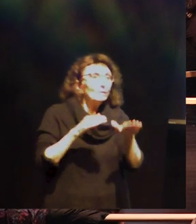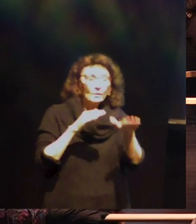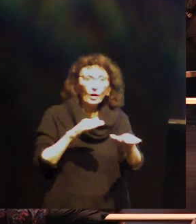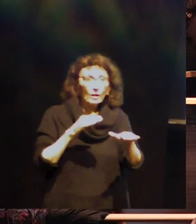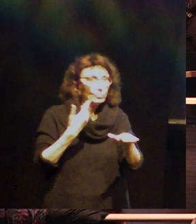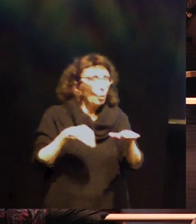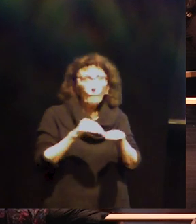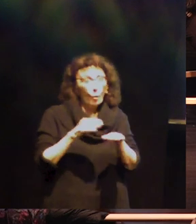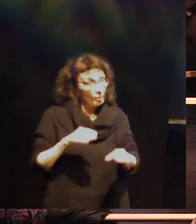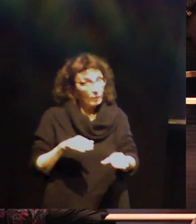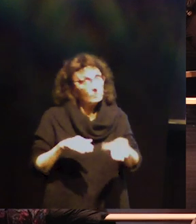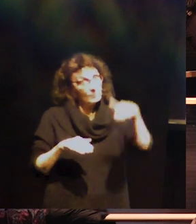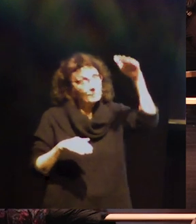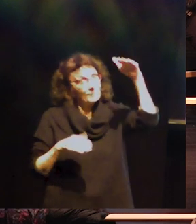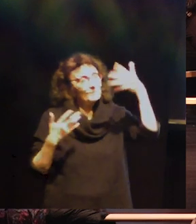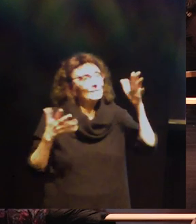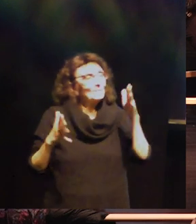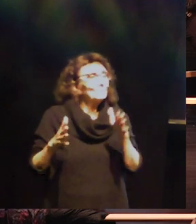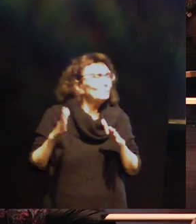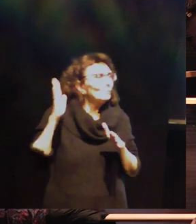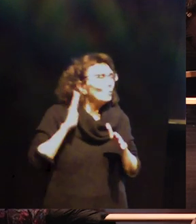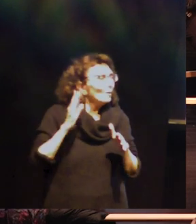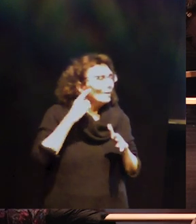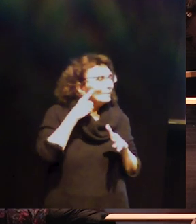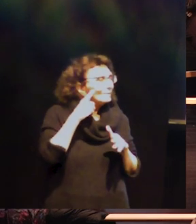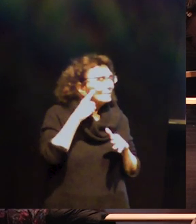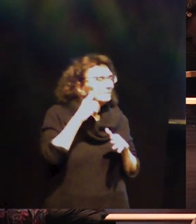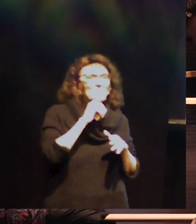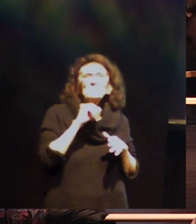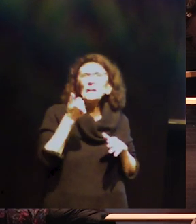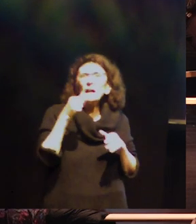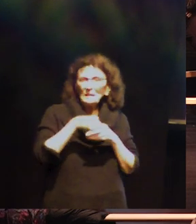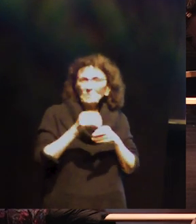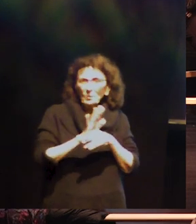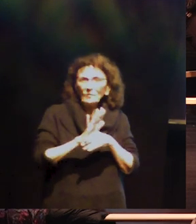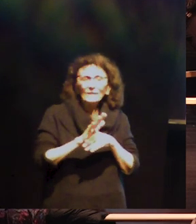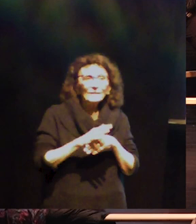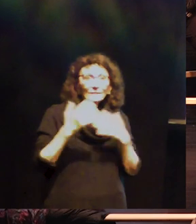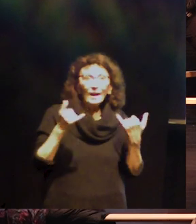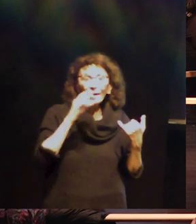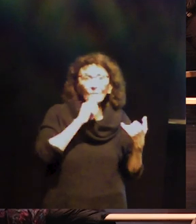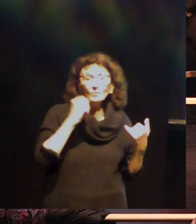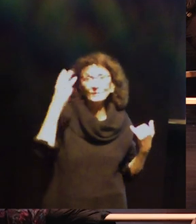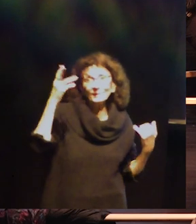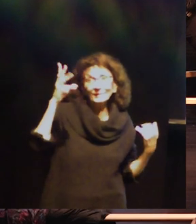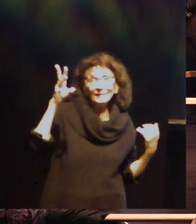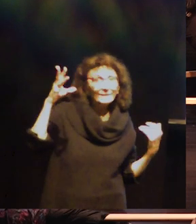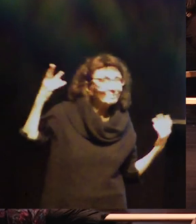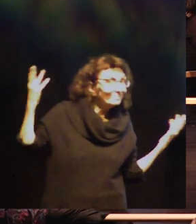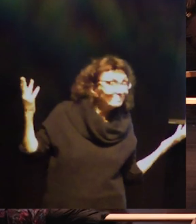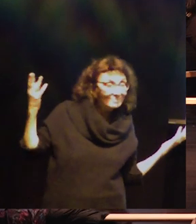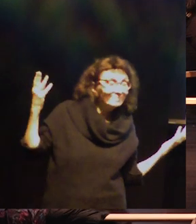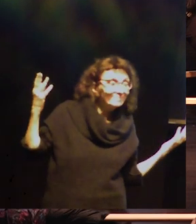not little anymore, she was, I think, like 10 when she filmed it, and now she's like 16 or